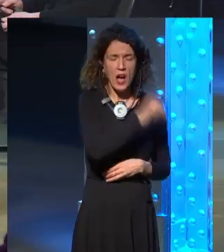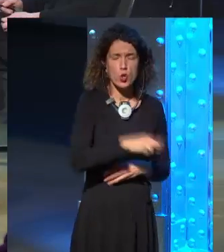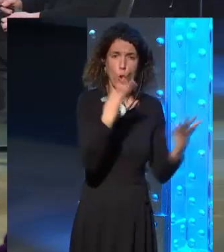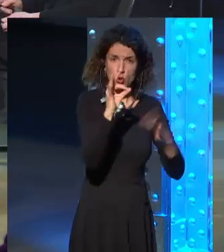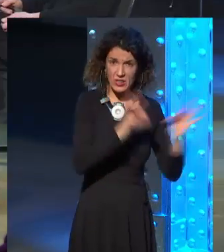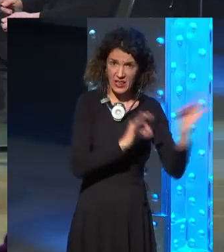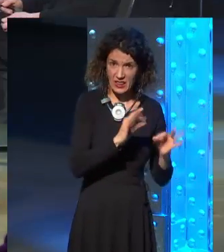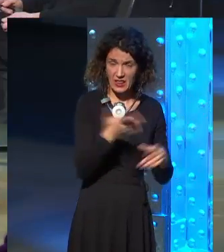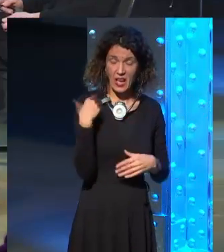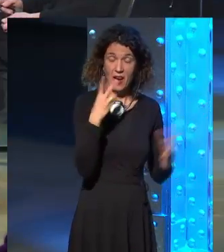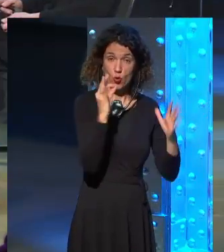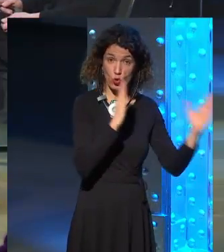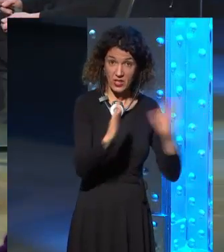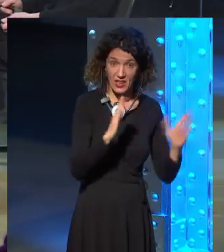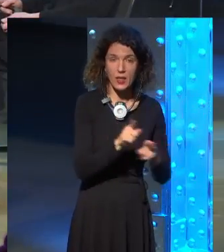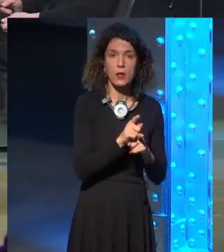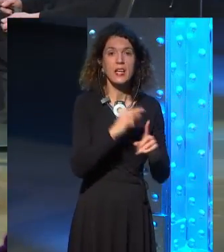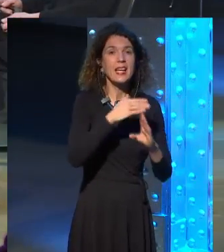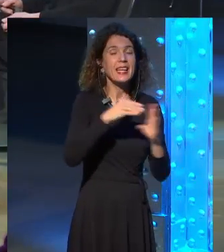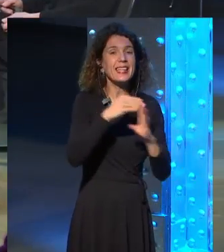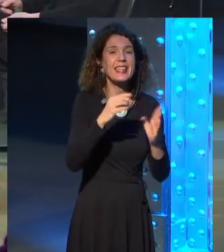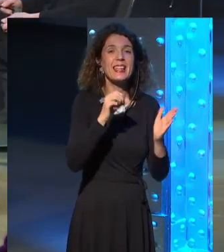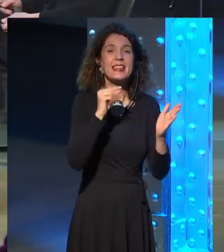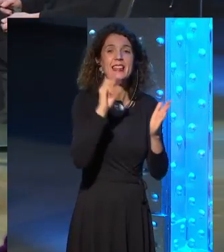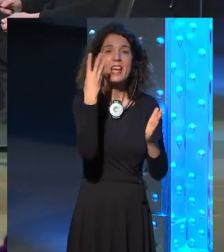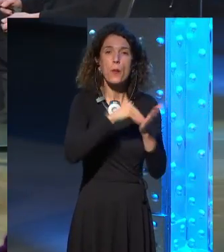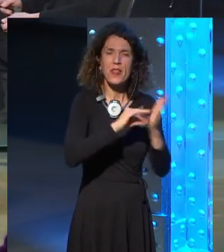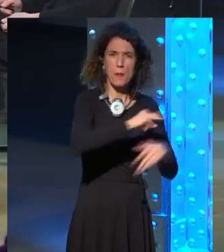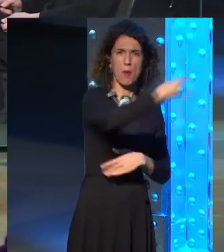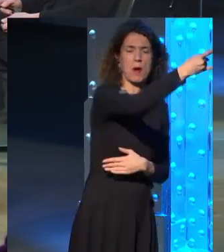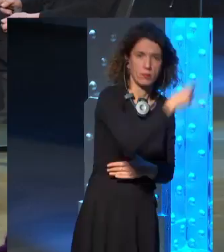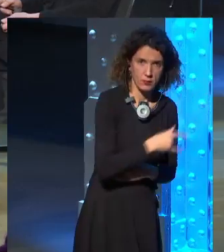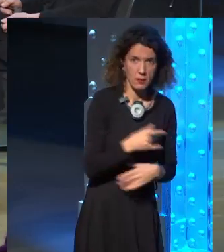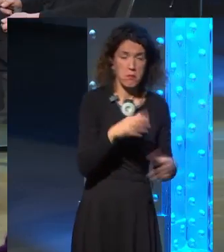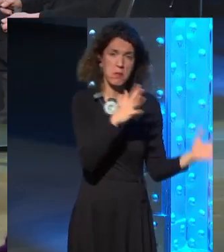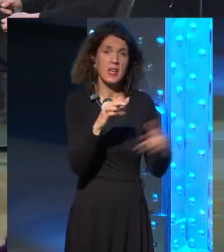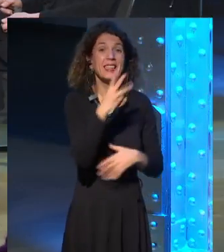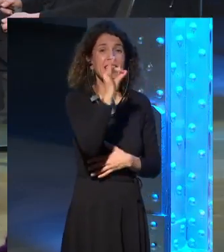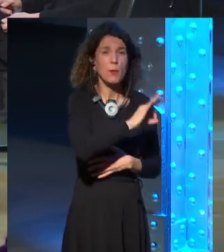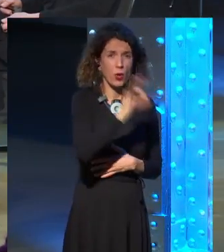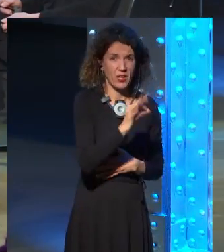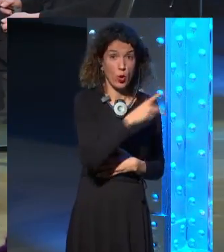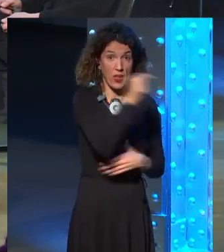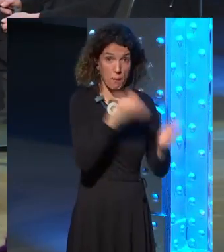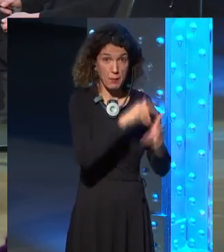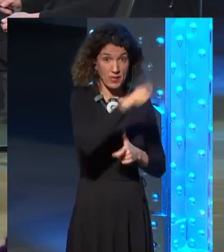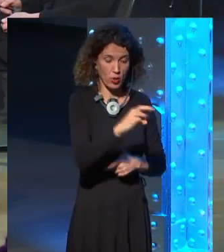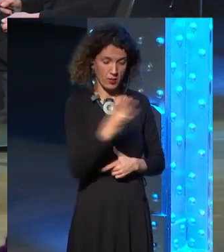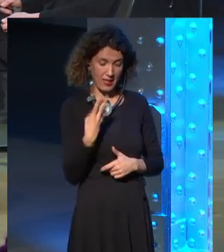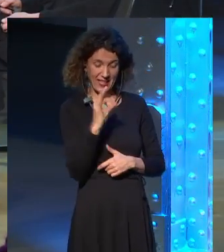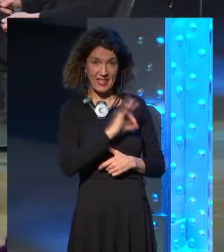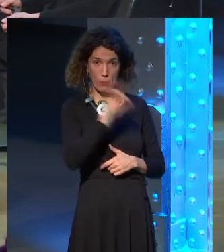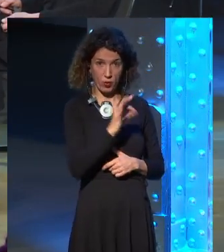was 3 times higher than it is today. It used to be around 30 per 100,000. It has dropped to a third of what it used to